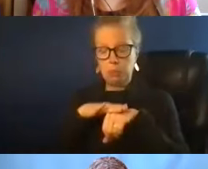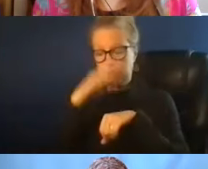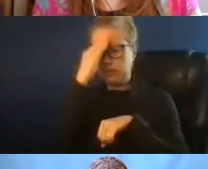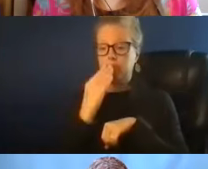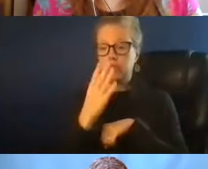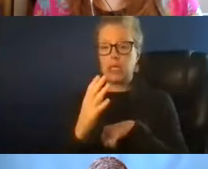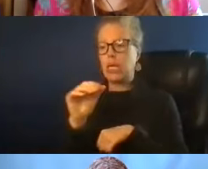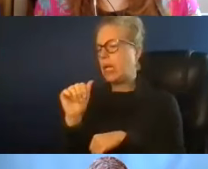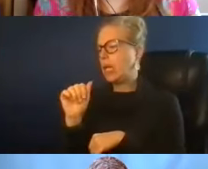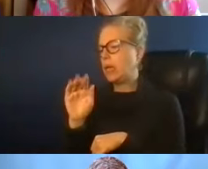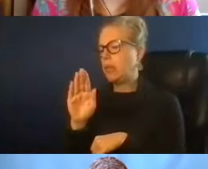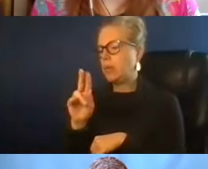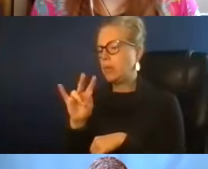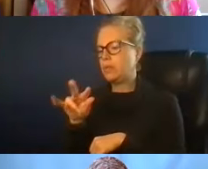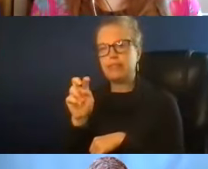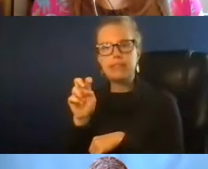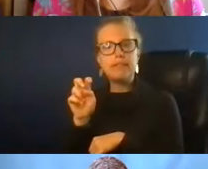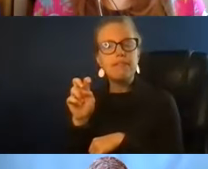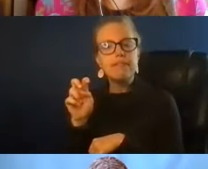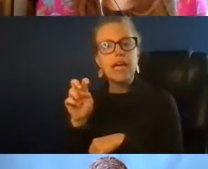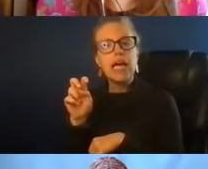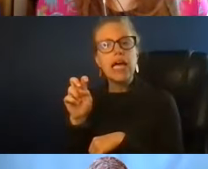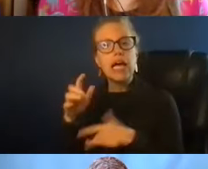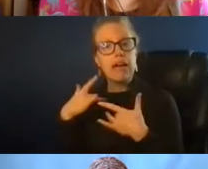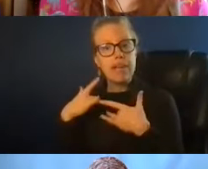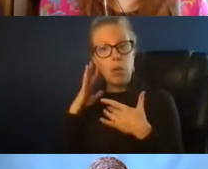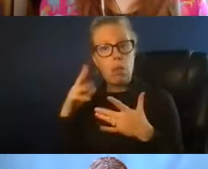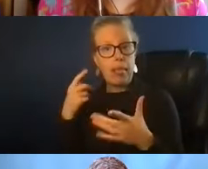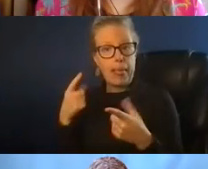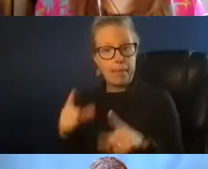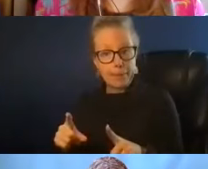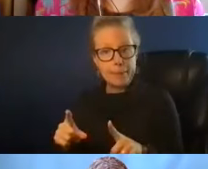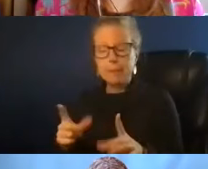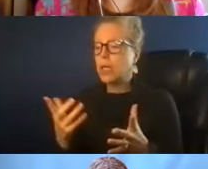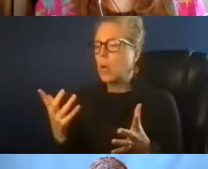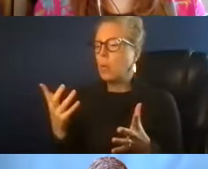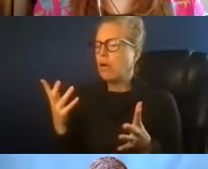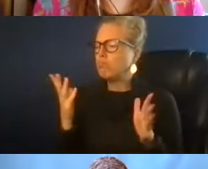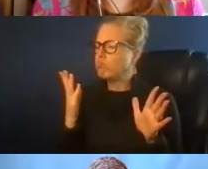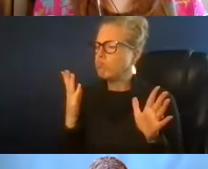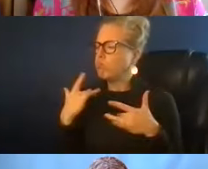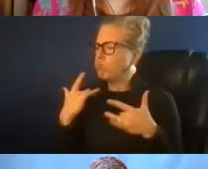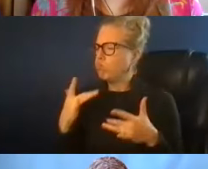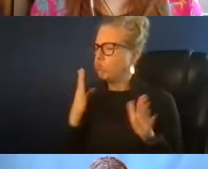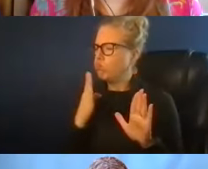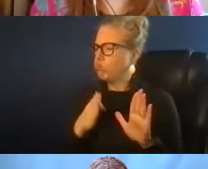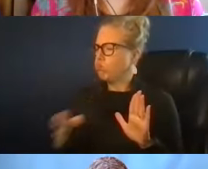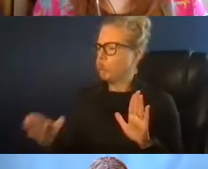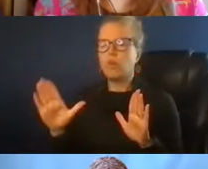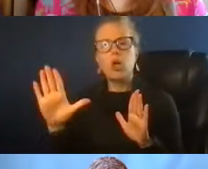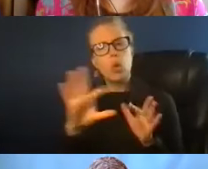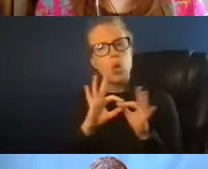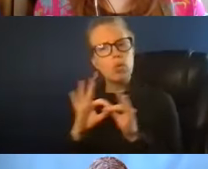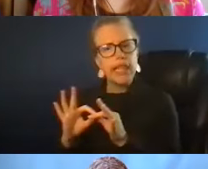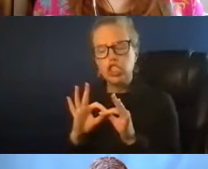an abusive incident is about to happen. What patterns do you notice in your relationship